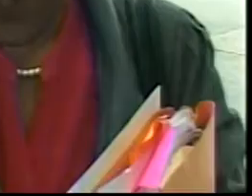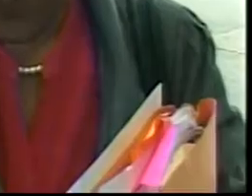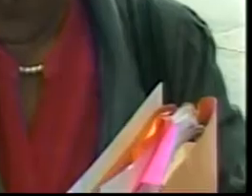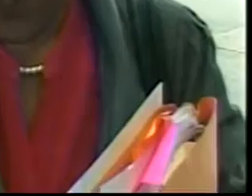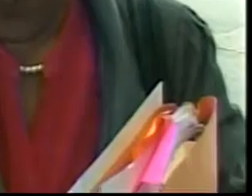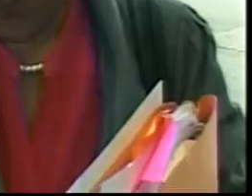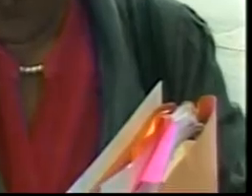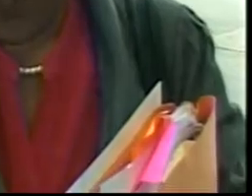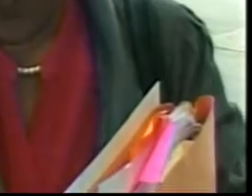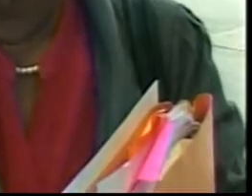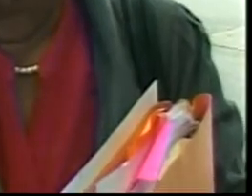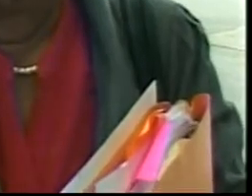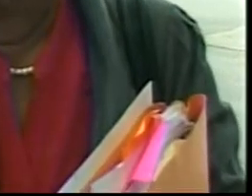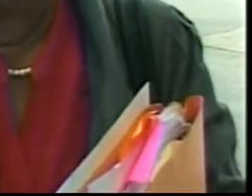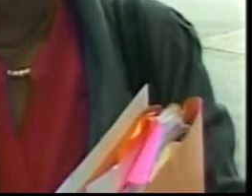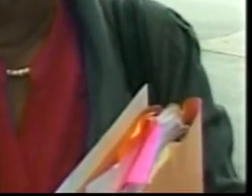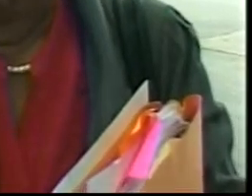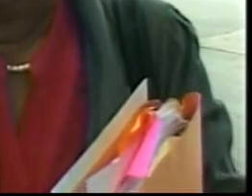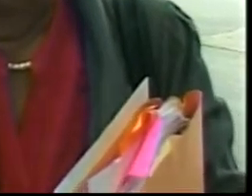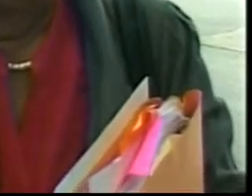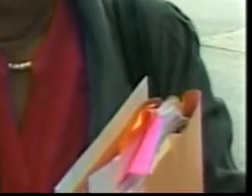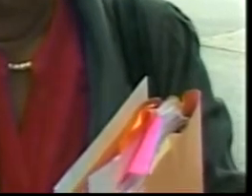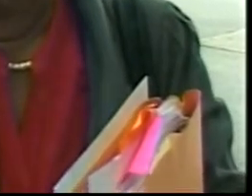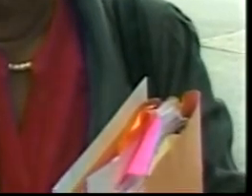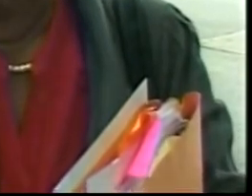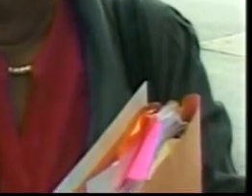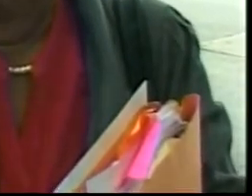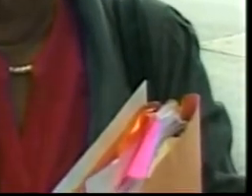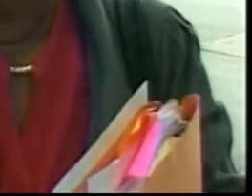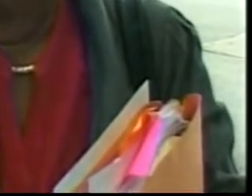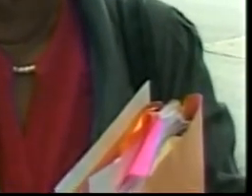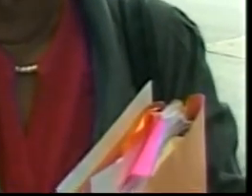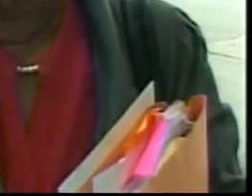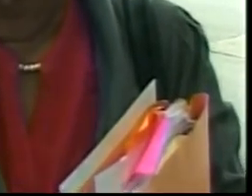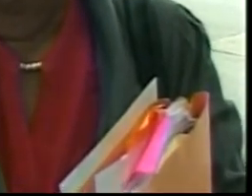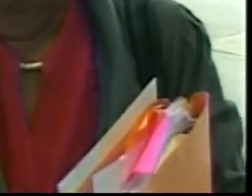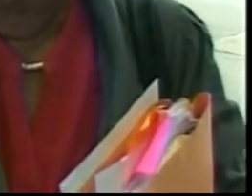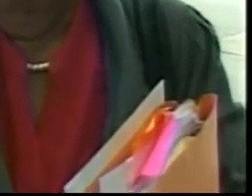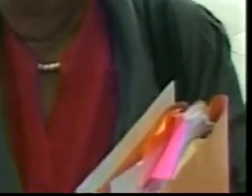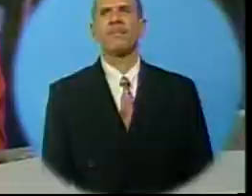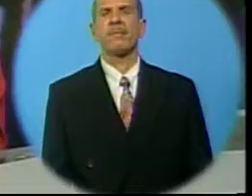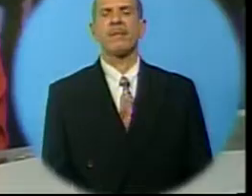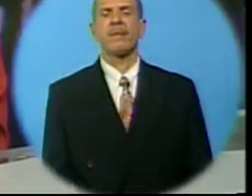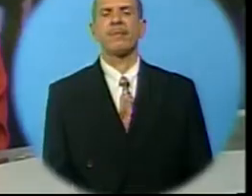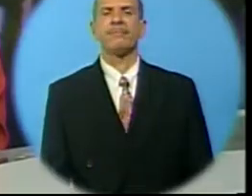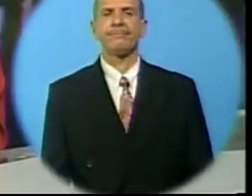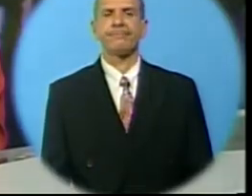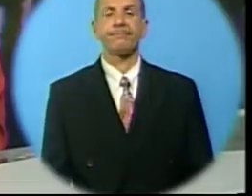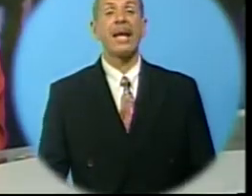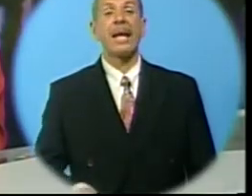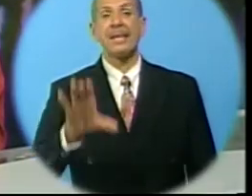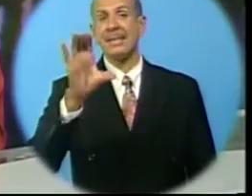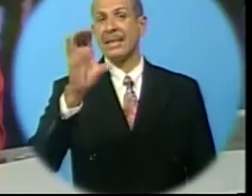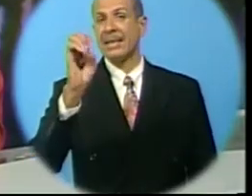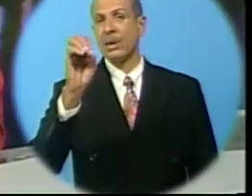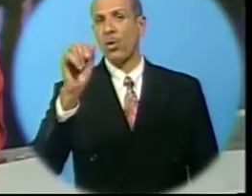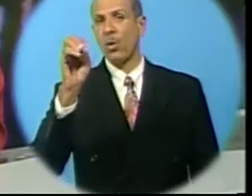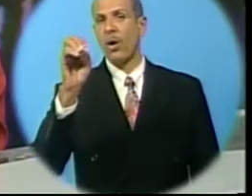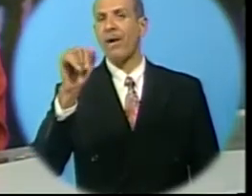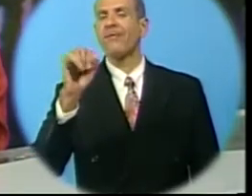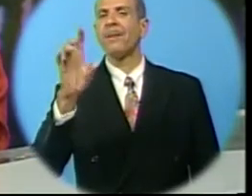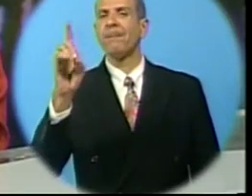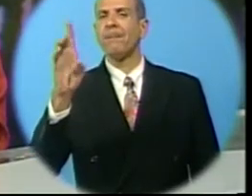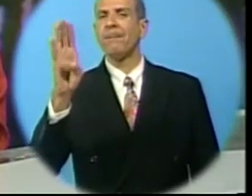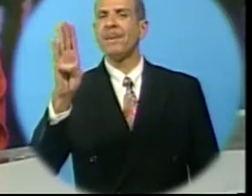the workers until they reach age 67. Those are our 3 main issues, and we're not detracting from those. CEO of the